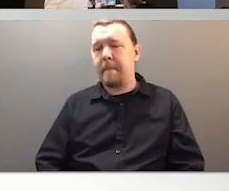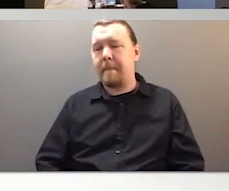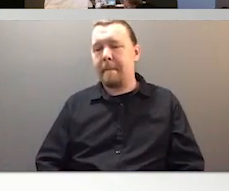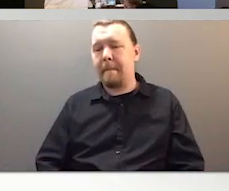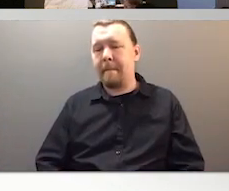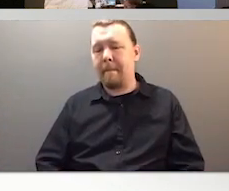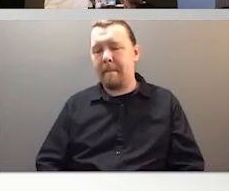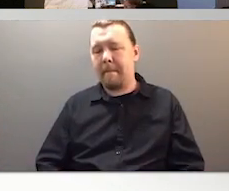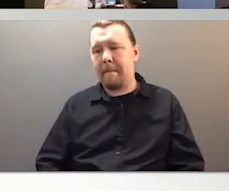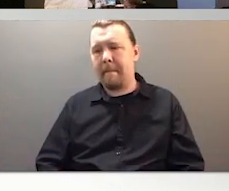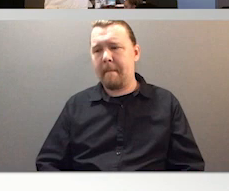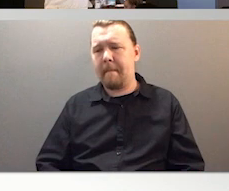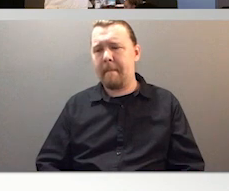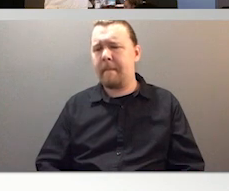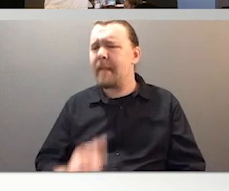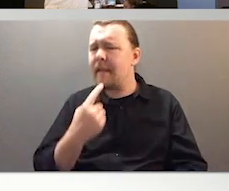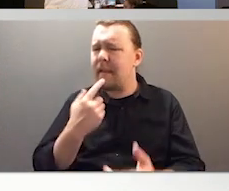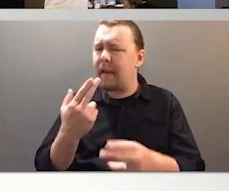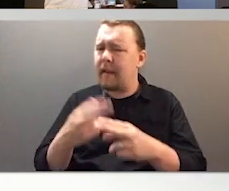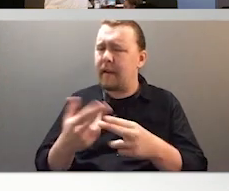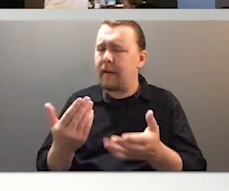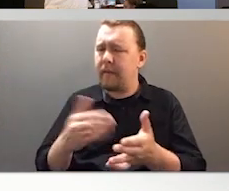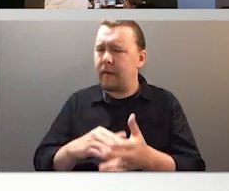Can you say the name one more time?